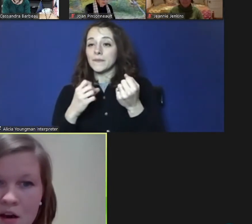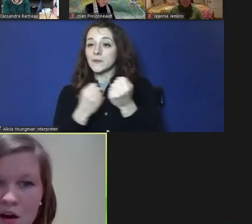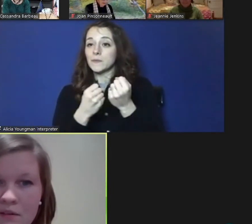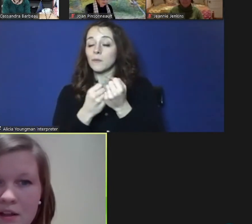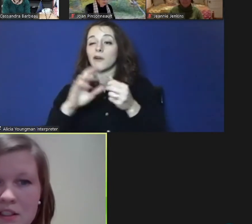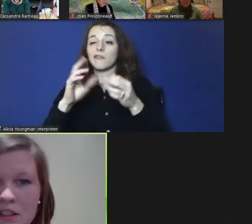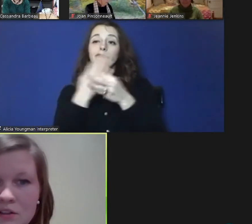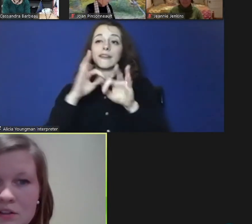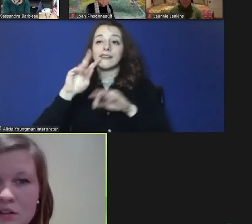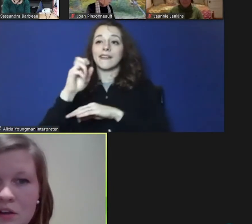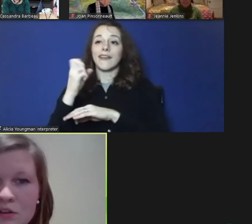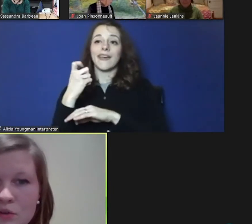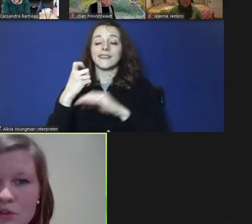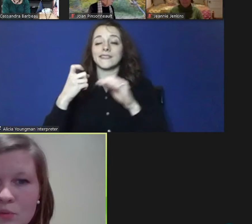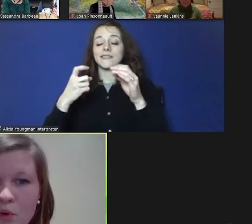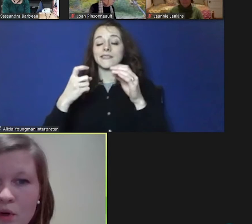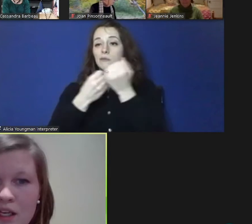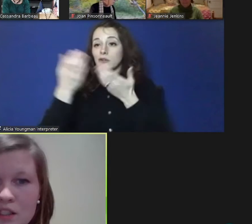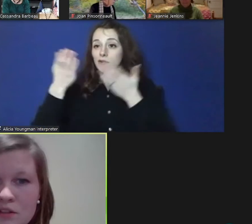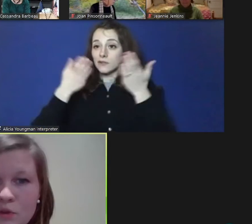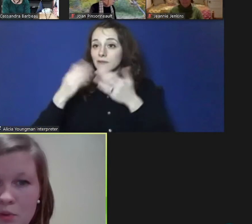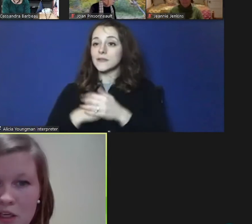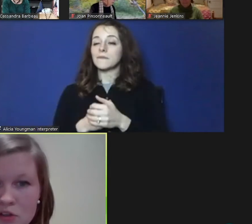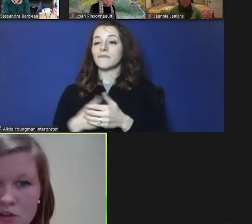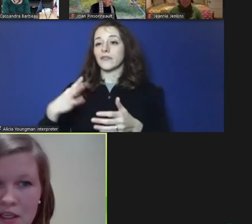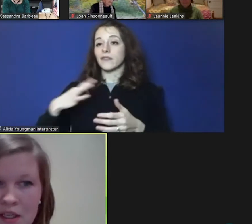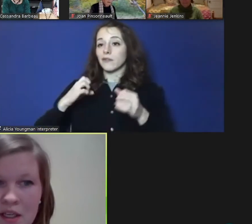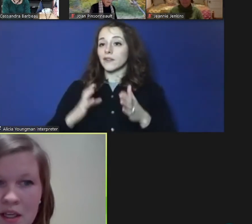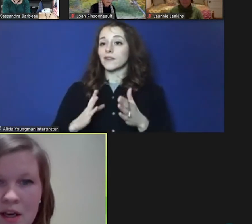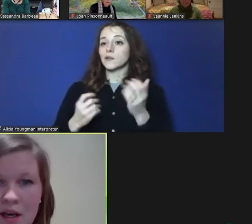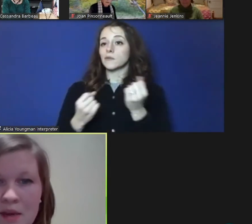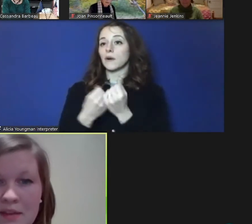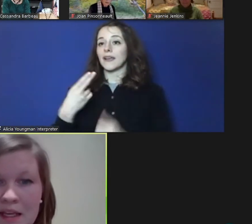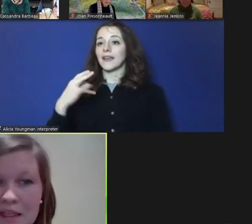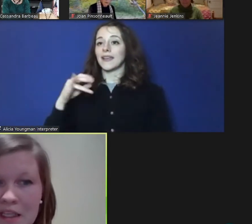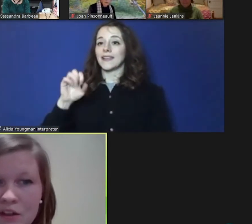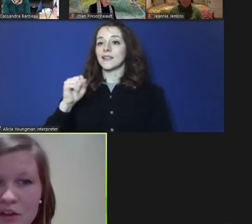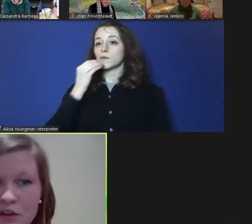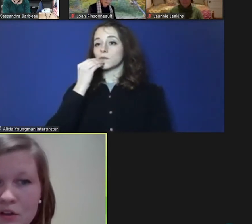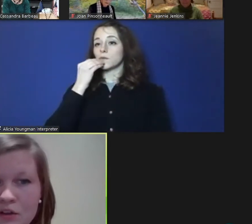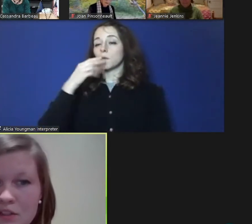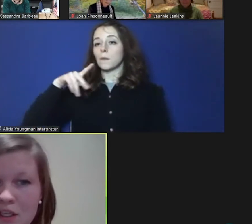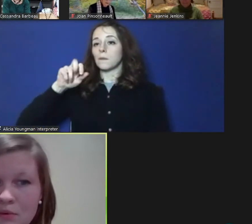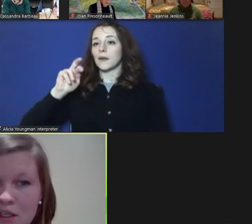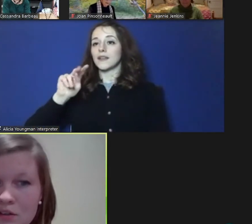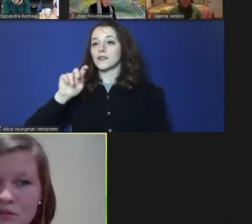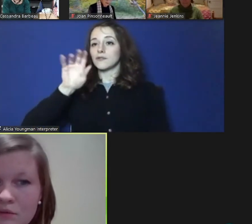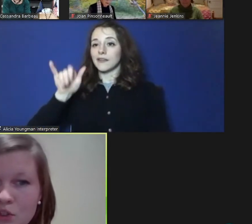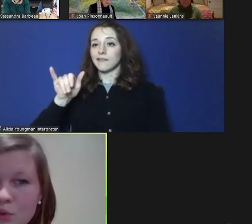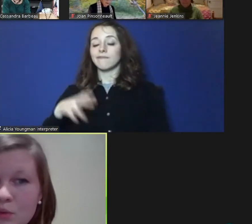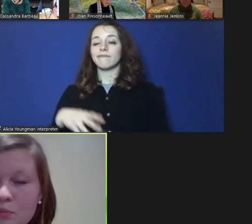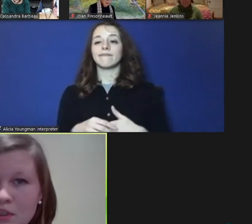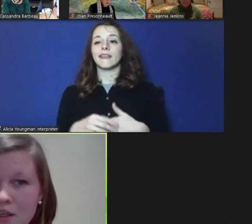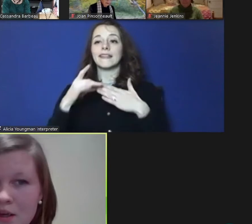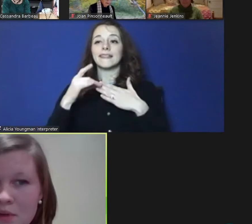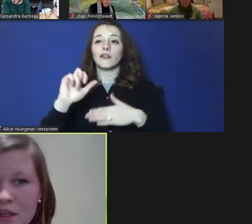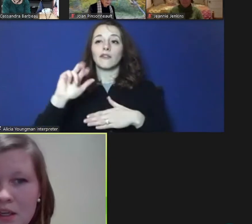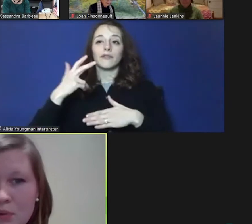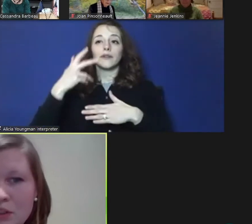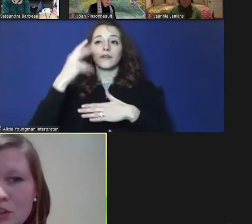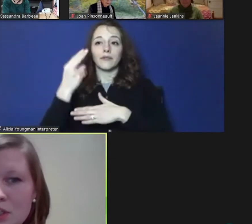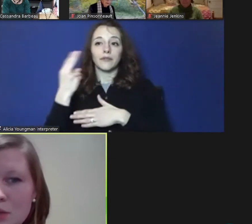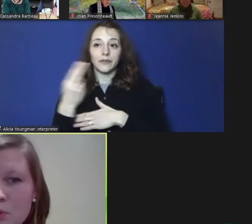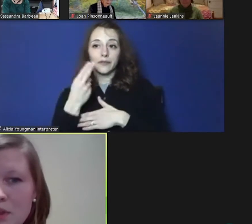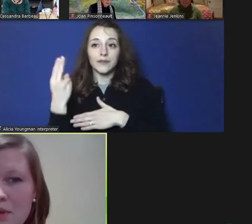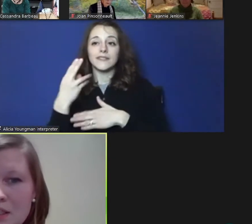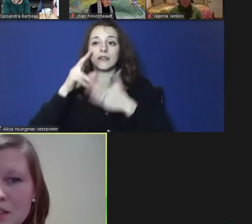program. Our volunteers also support his food pantry, and they lead the Third Thursday Readers virtual book club